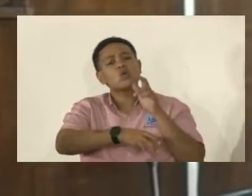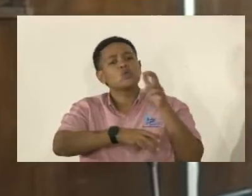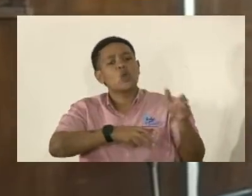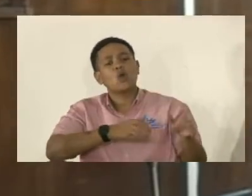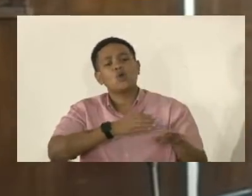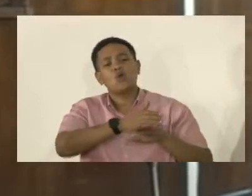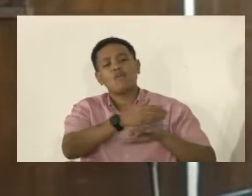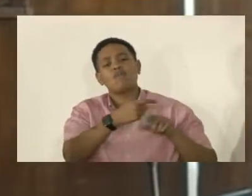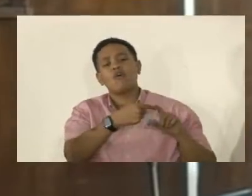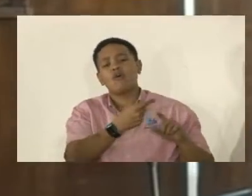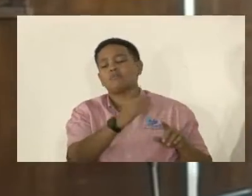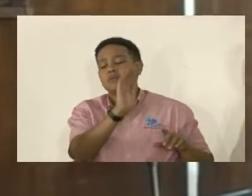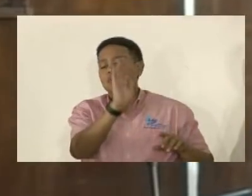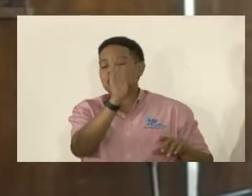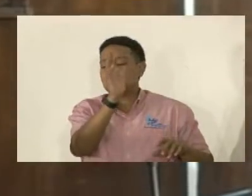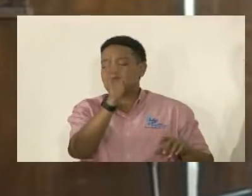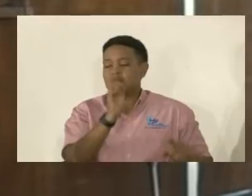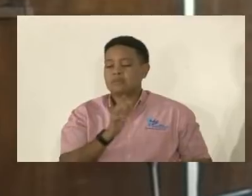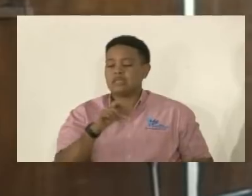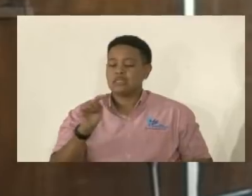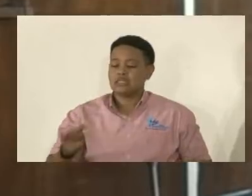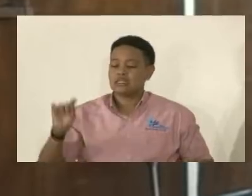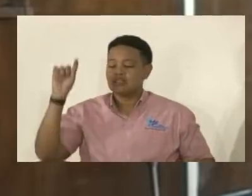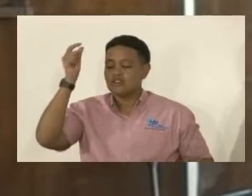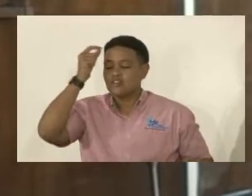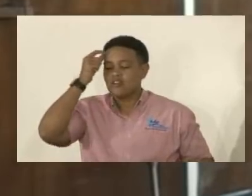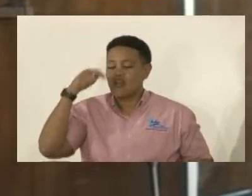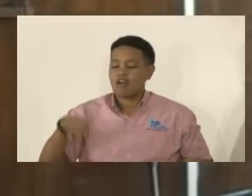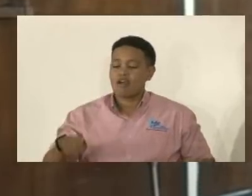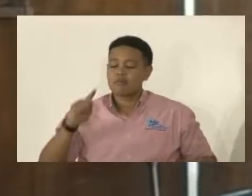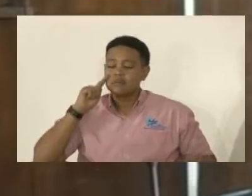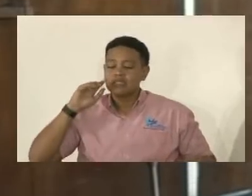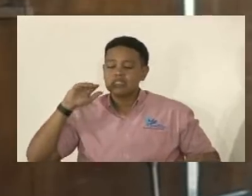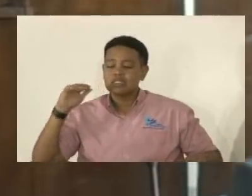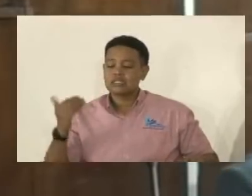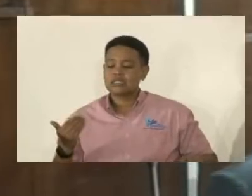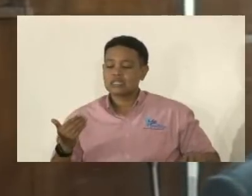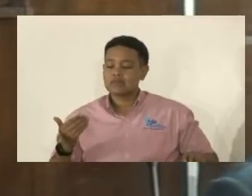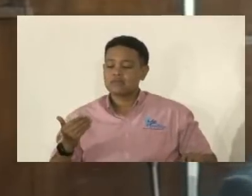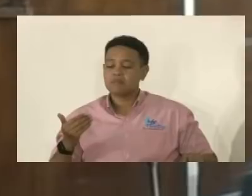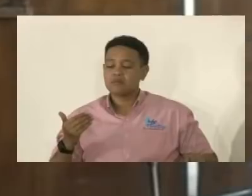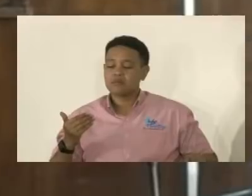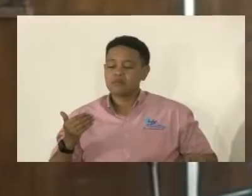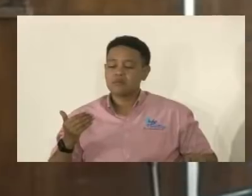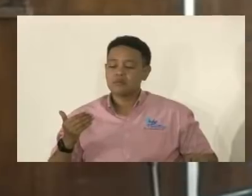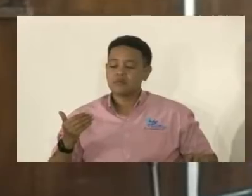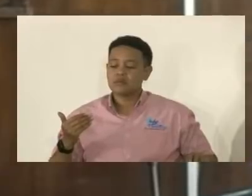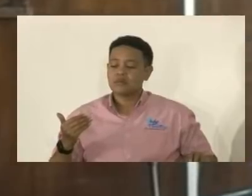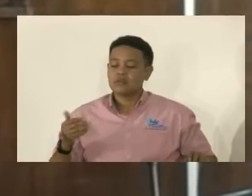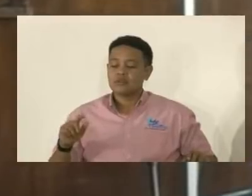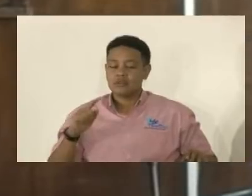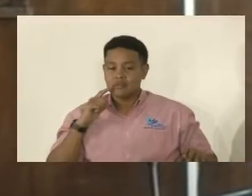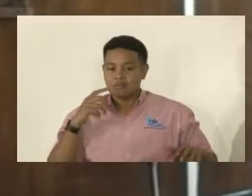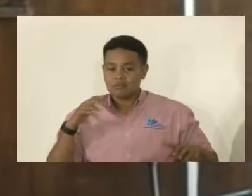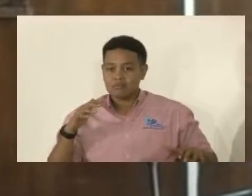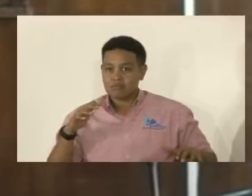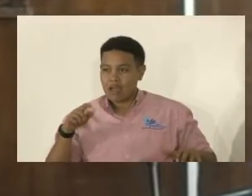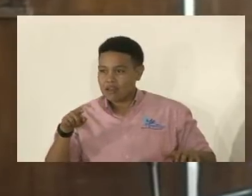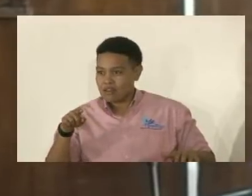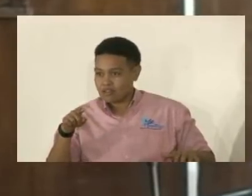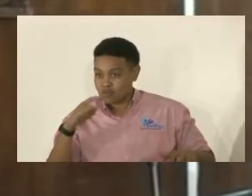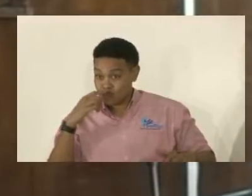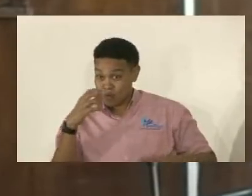speakers. And this government seems to pander to the powerful vested interests